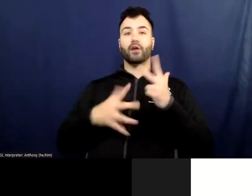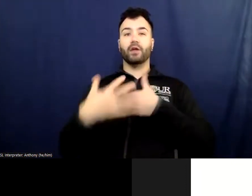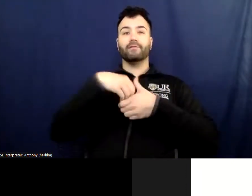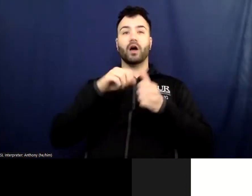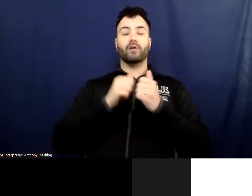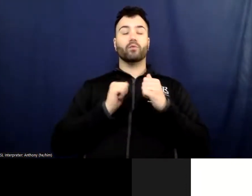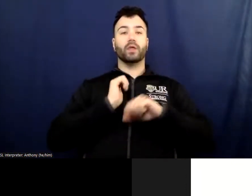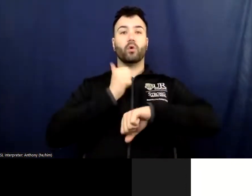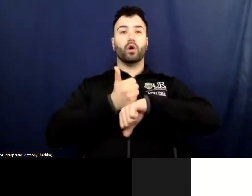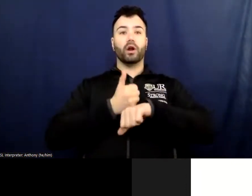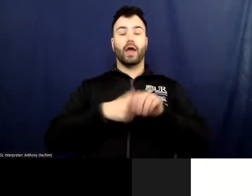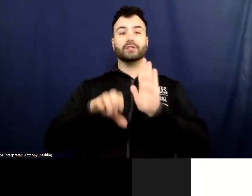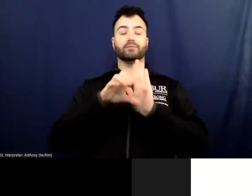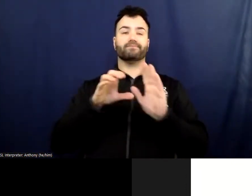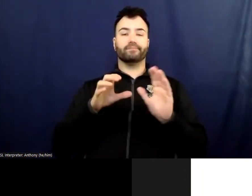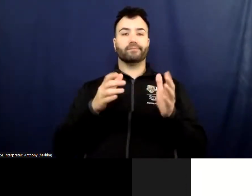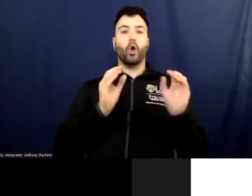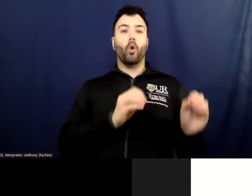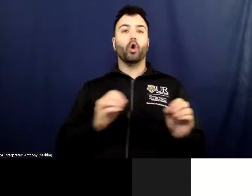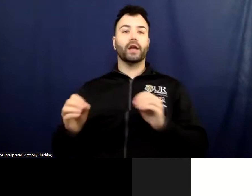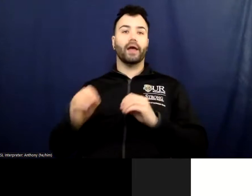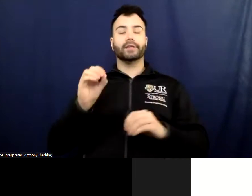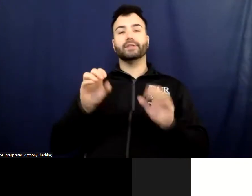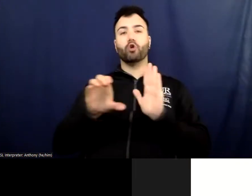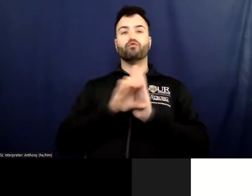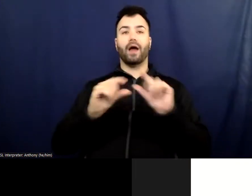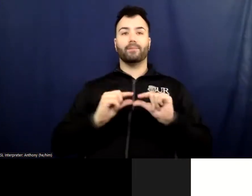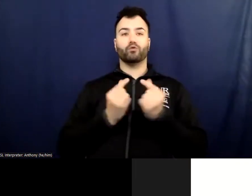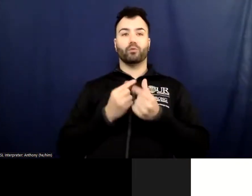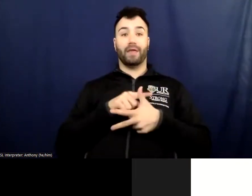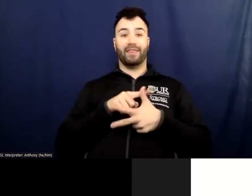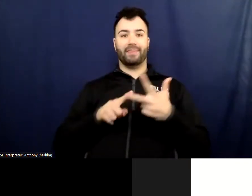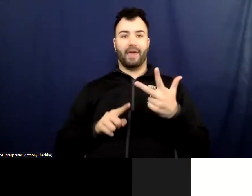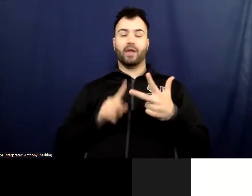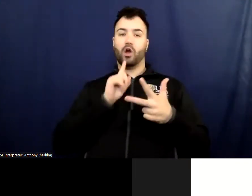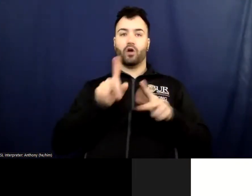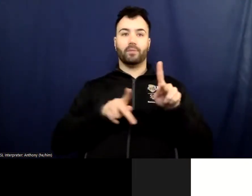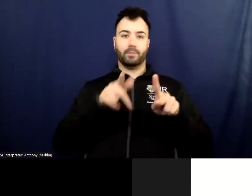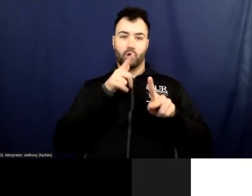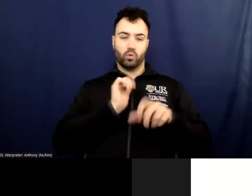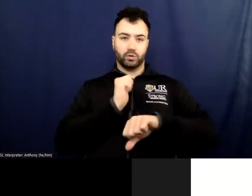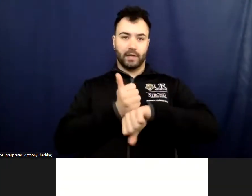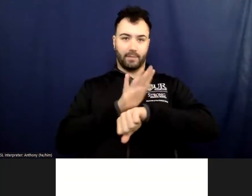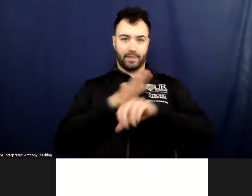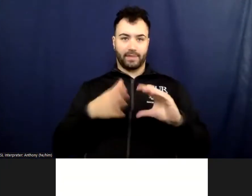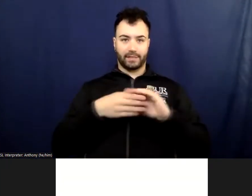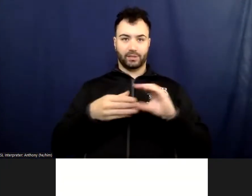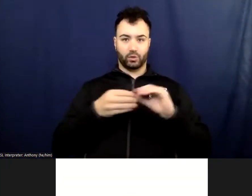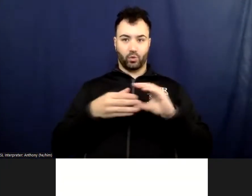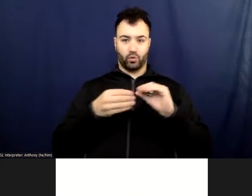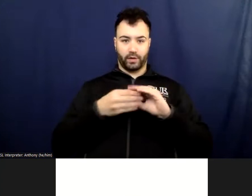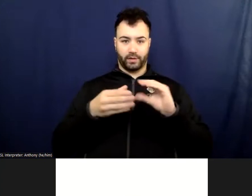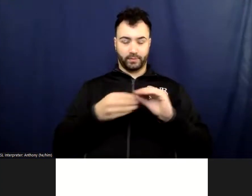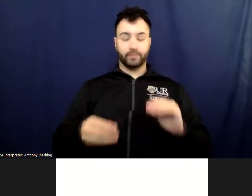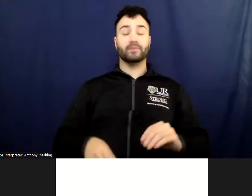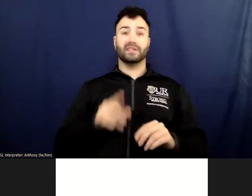of the organized crime group. And they form the basis for that story. But it really is a very interesting story.